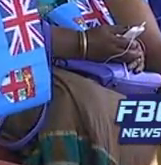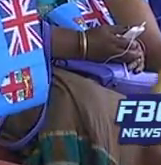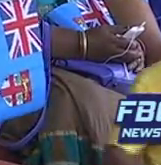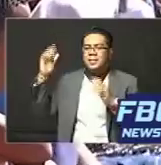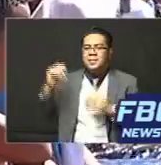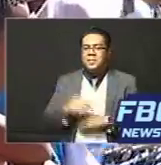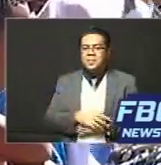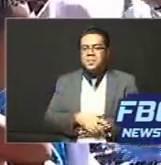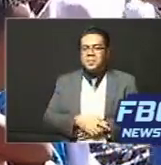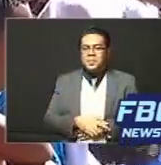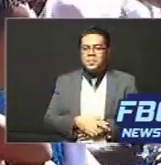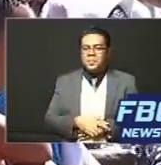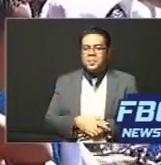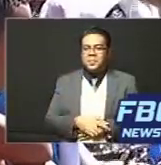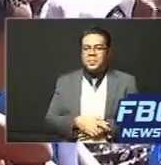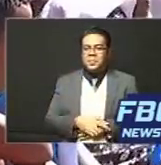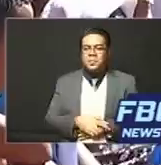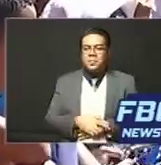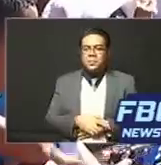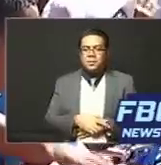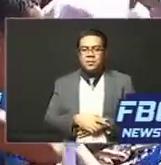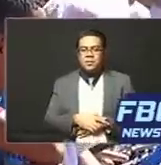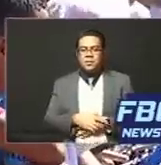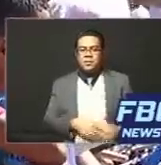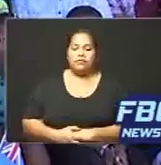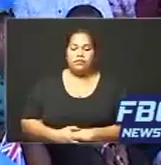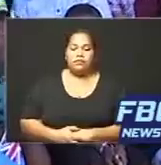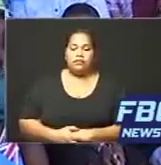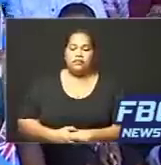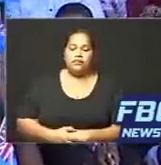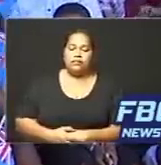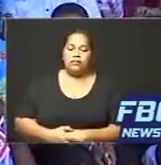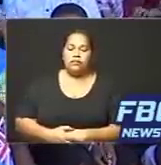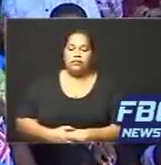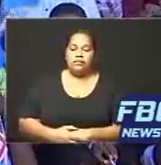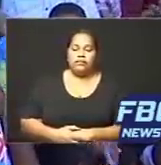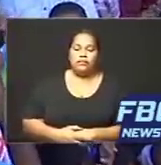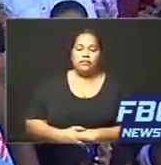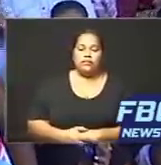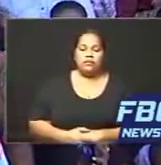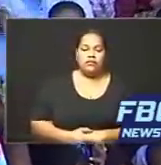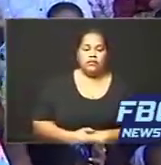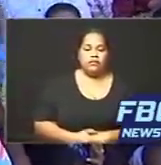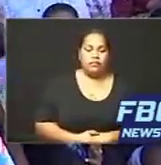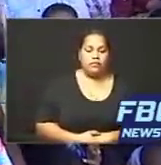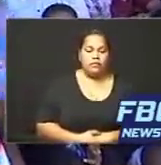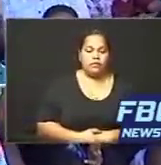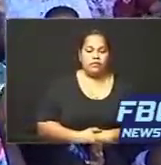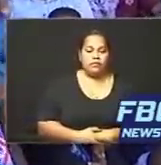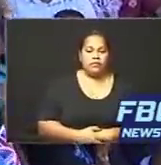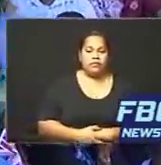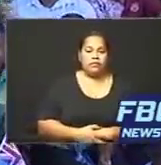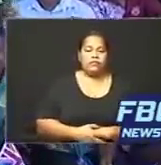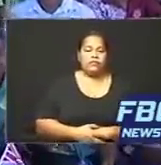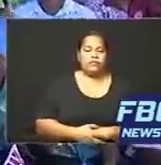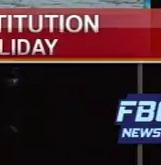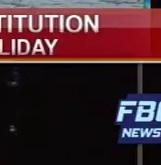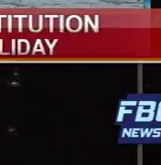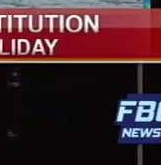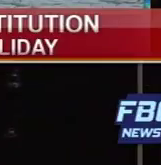cherished and celebrated because it represents our aspirations as Fijians. Rapate Valeme, FBC